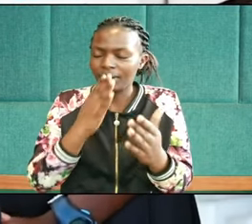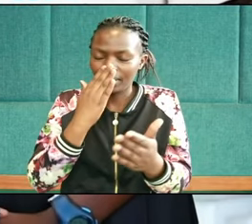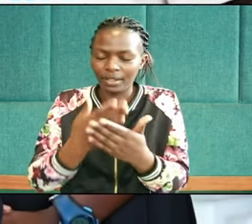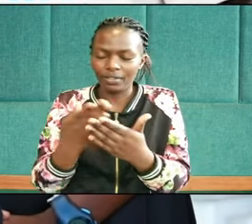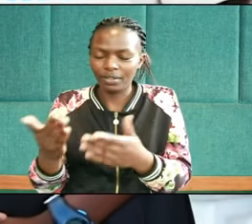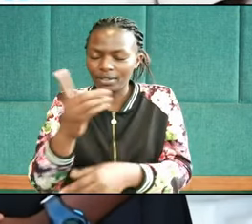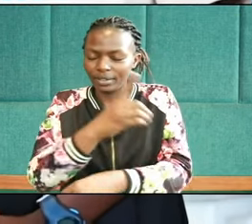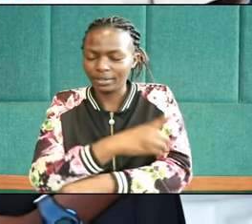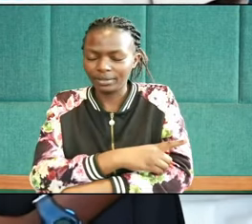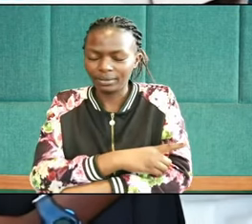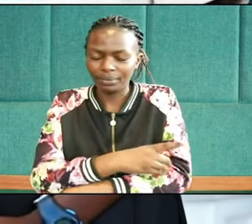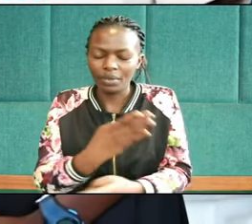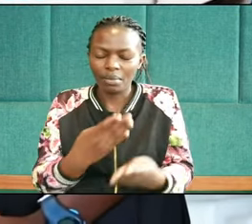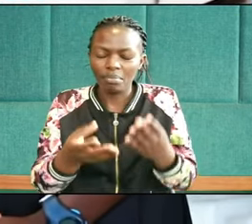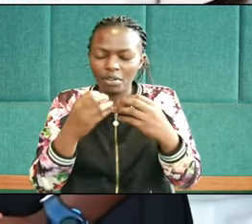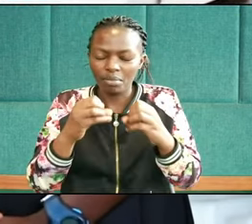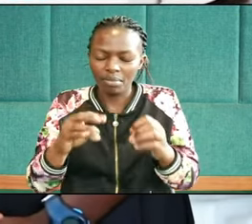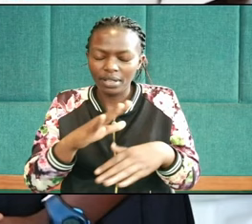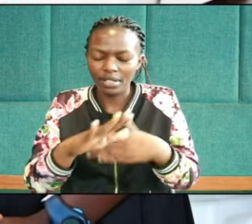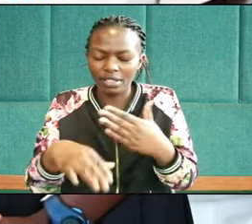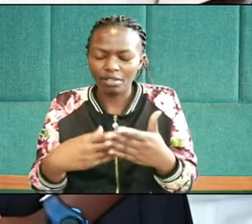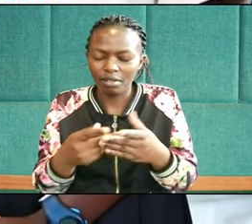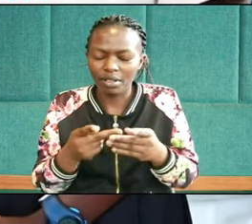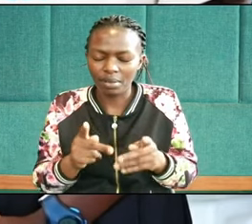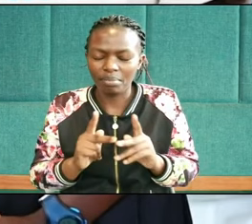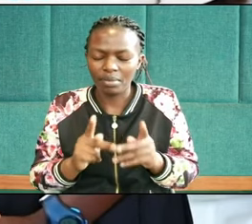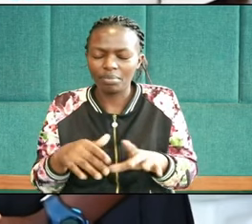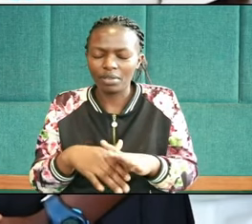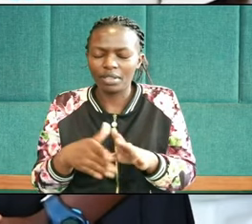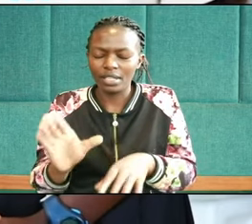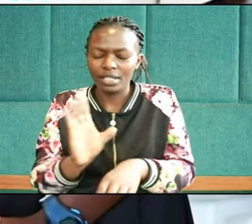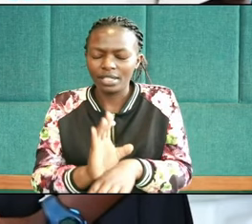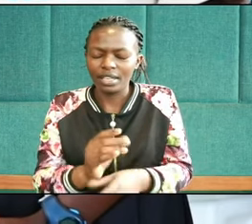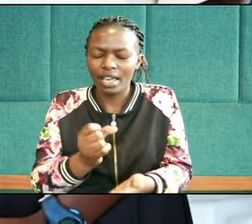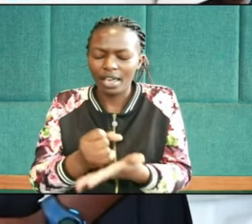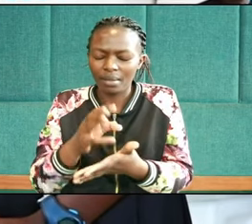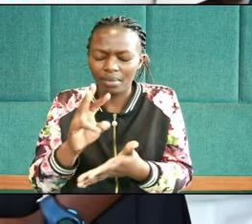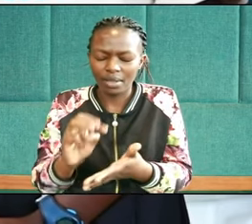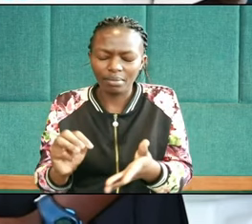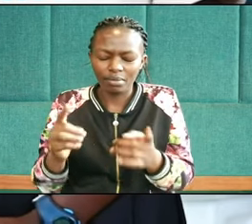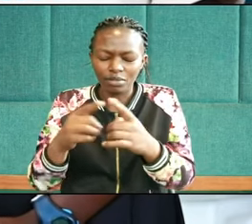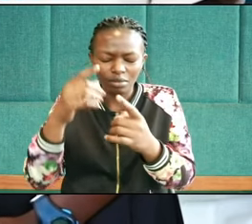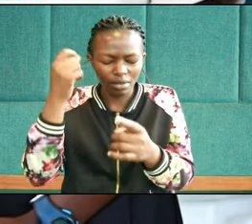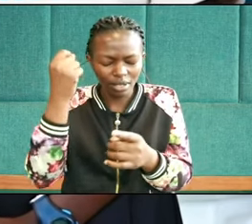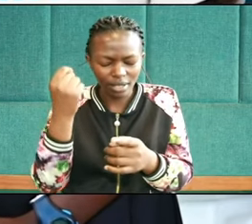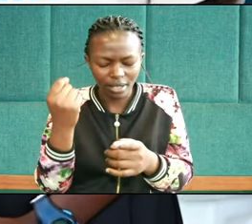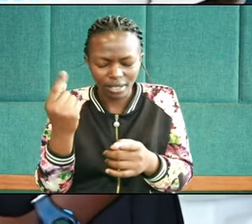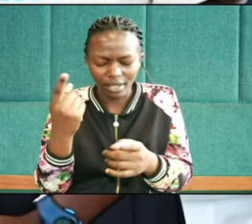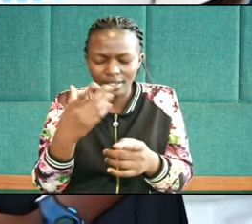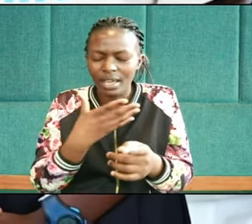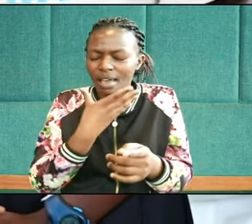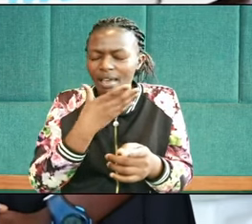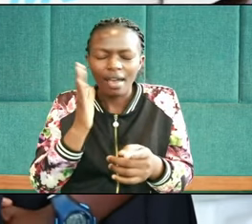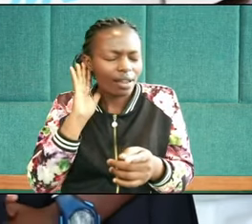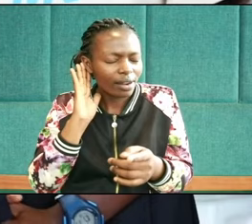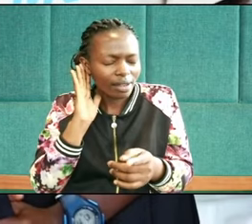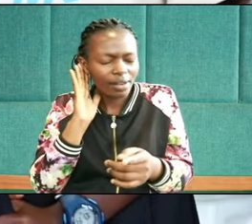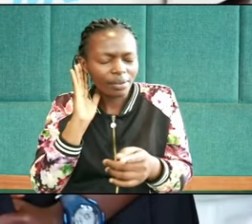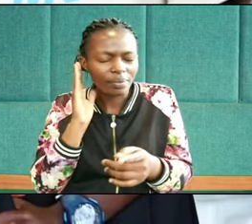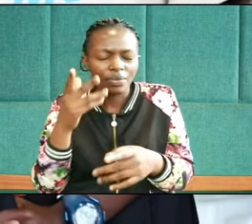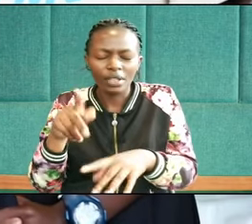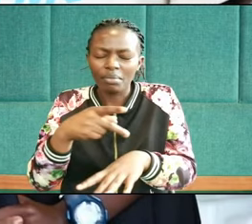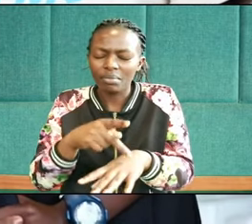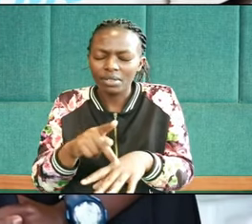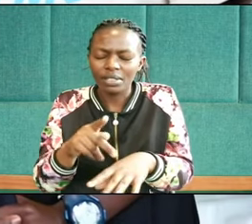for this day. May you bless those people in this church and help them to listen while we present